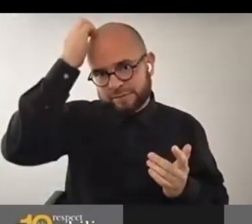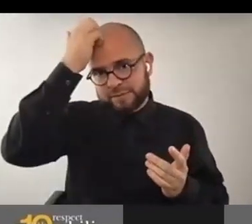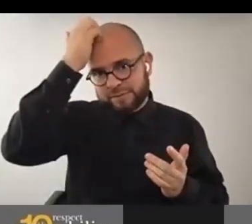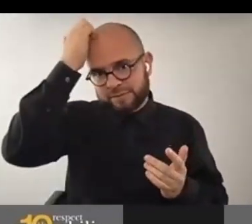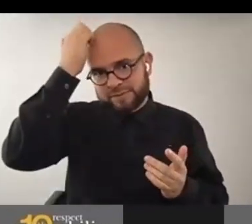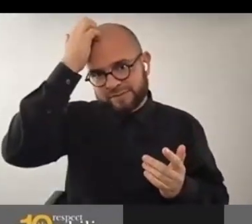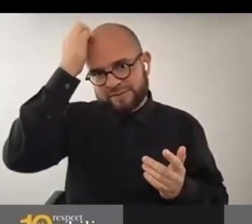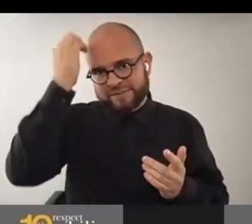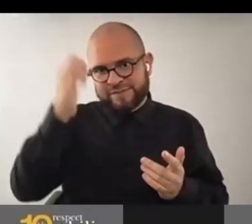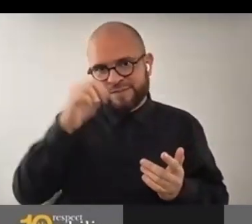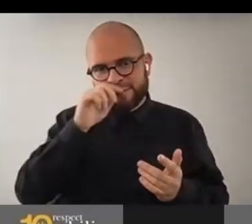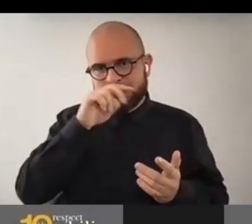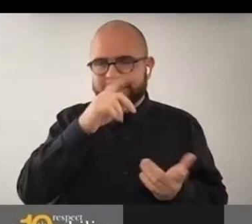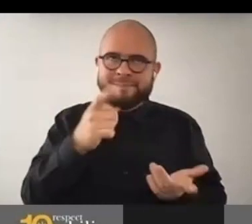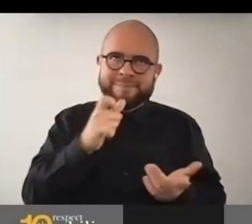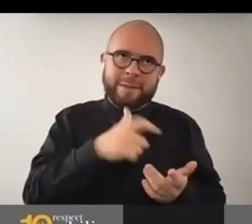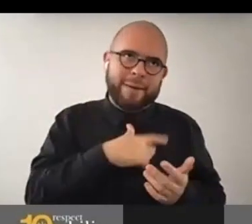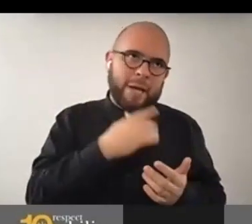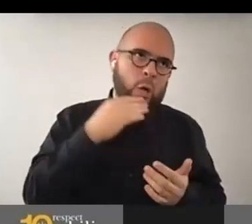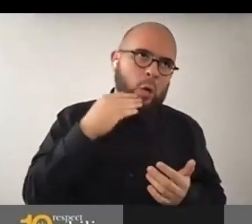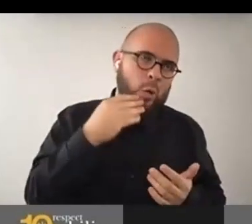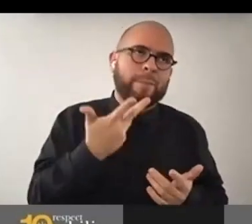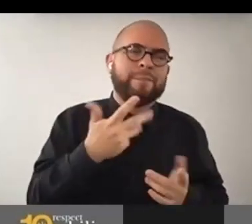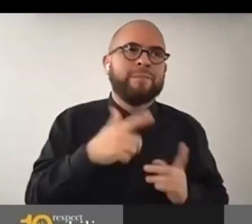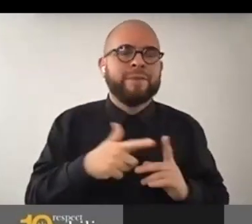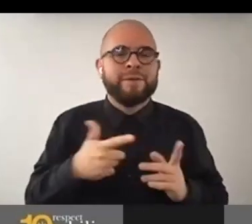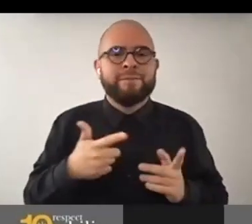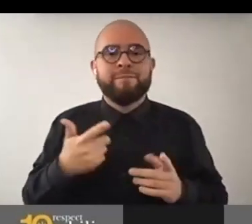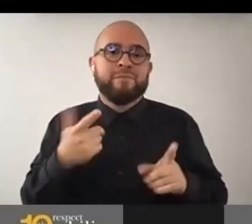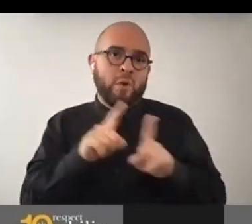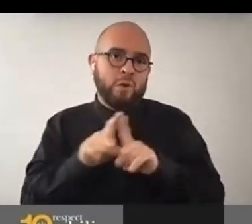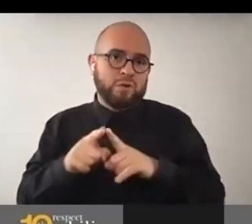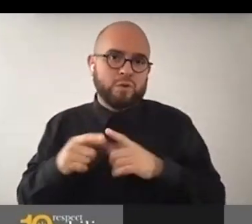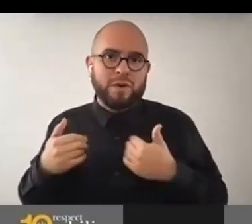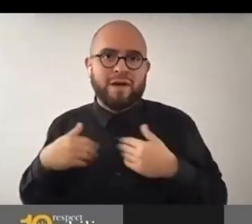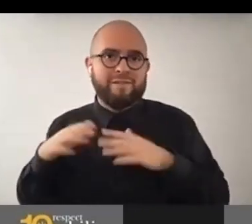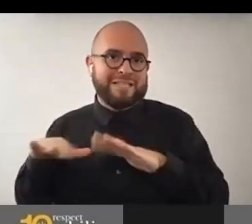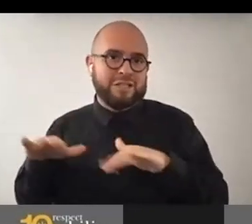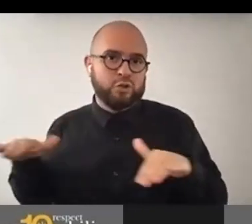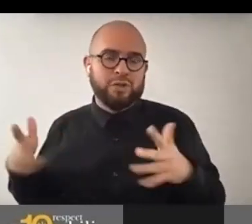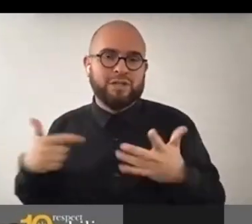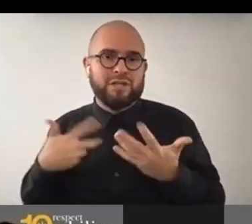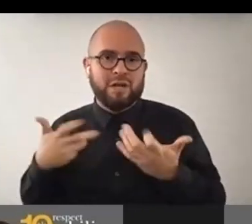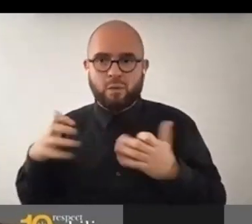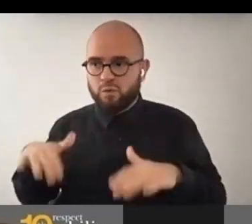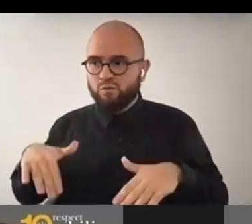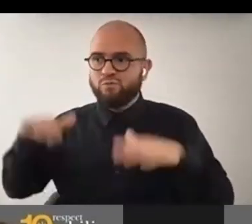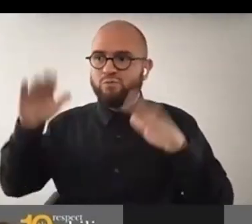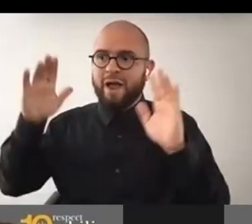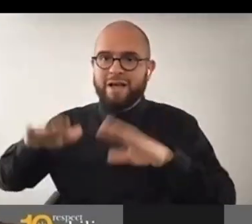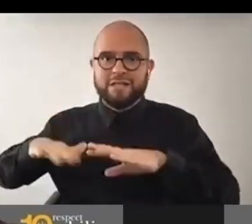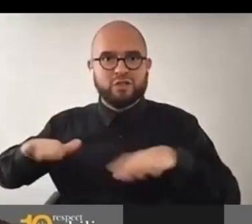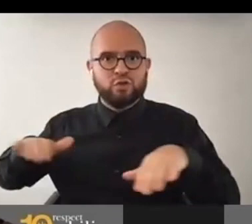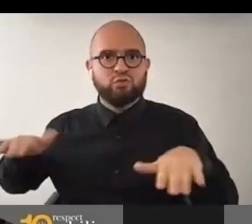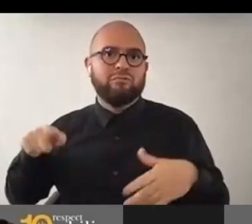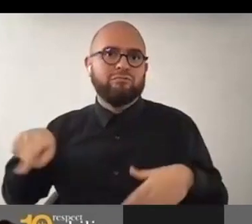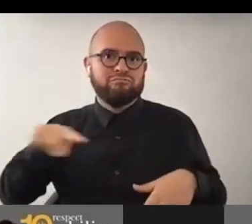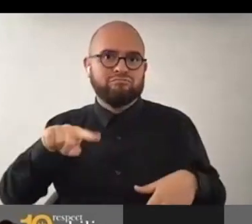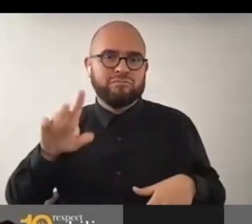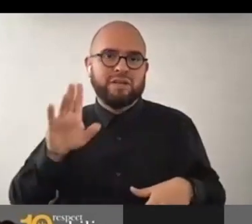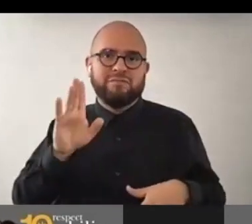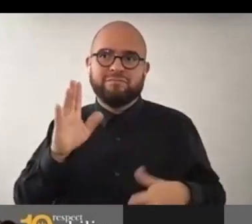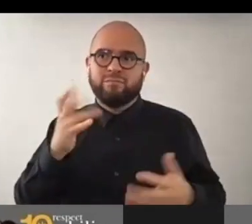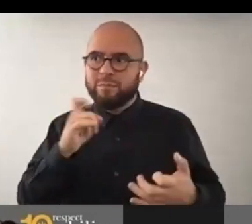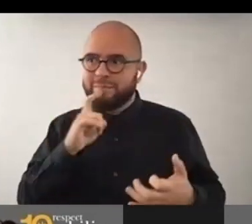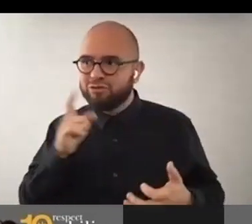household. And then I have children, and I want to raise children who are going to be fighting